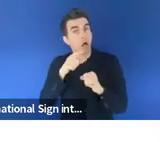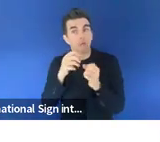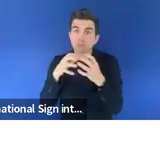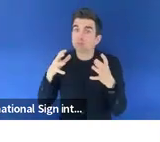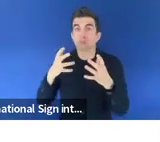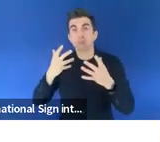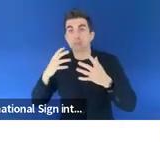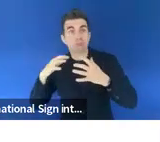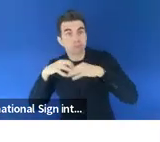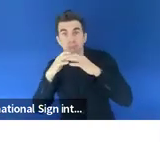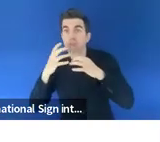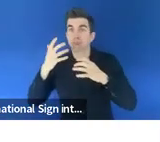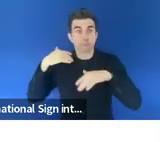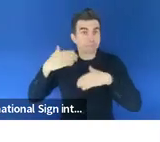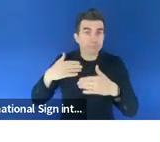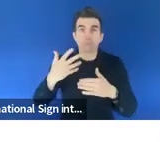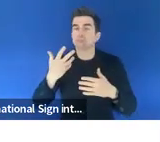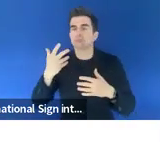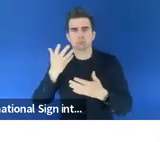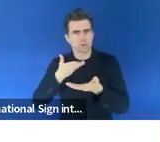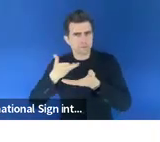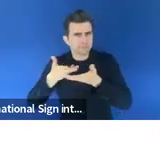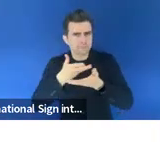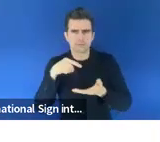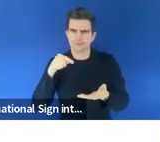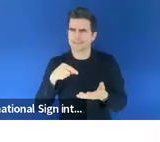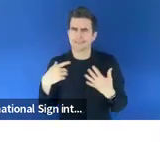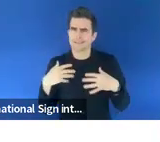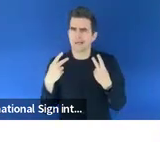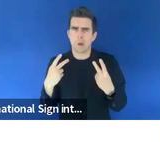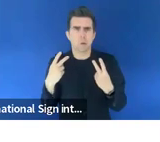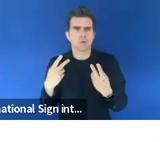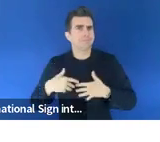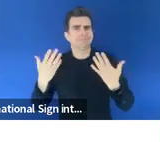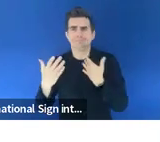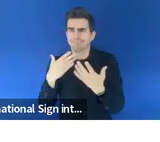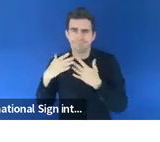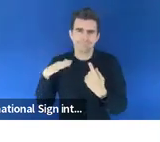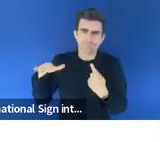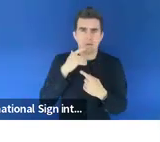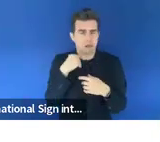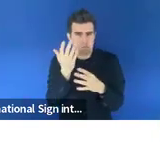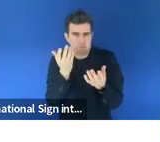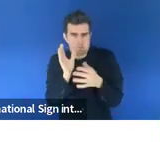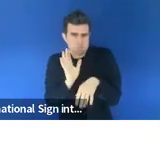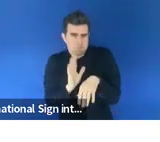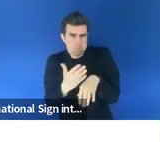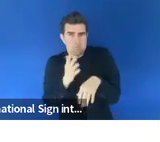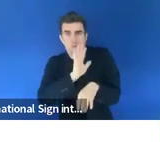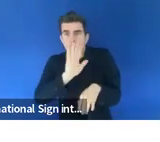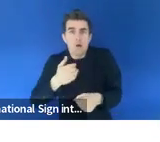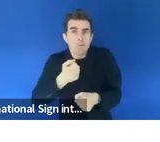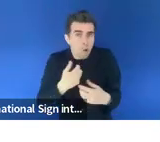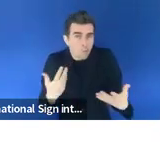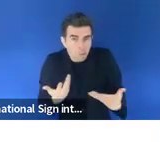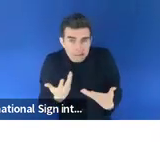to be connected to and how you can influence them. So often the people that you want to be connected to are maybe